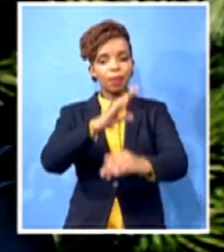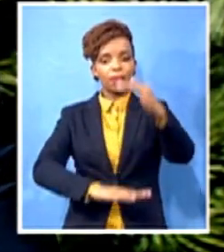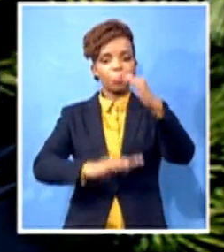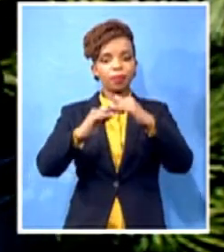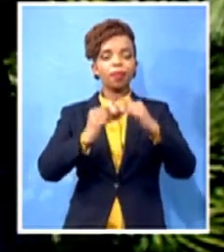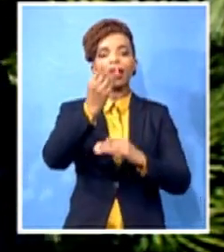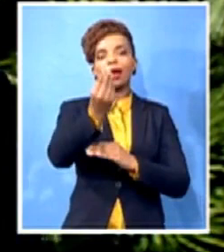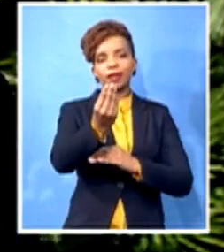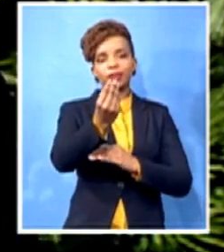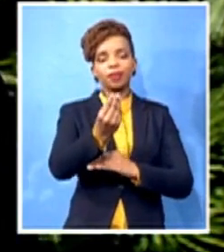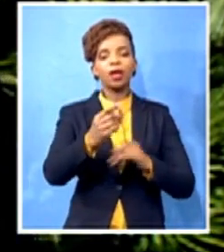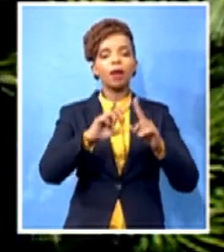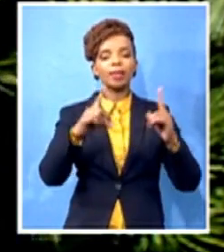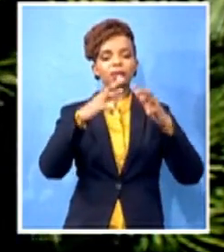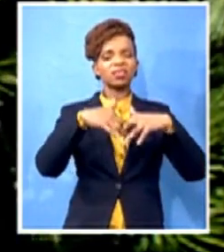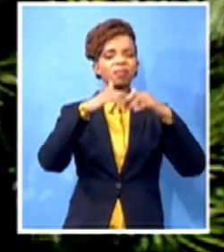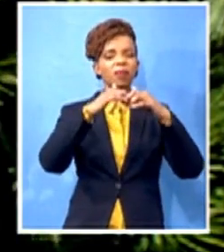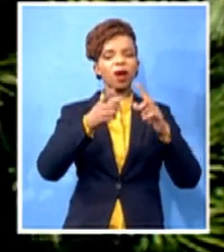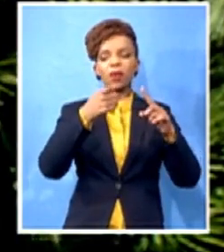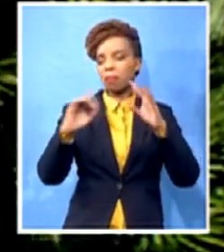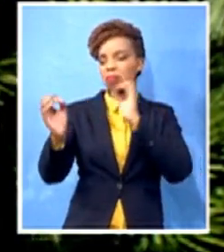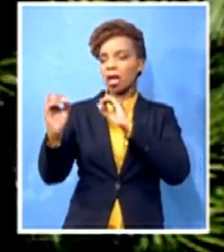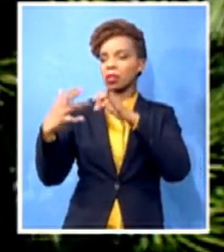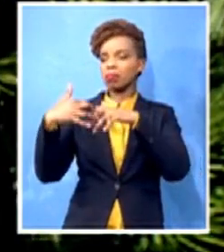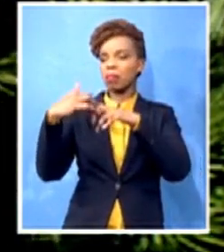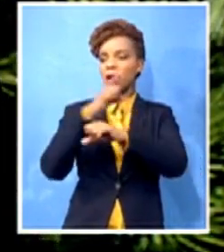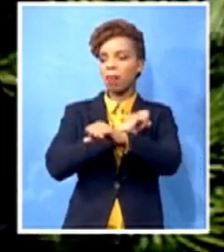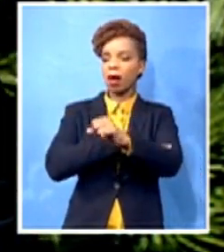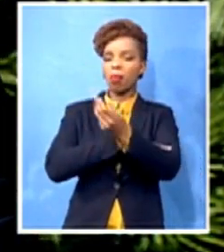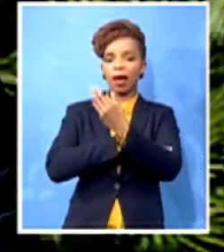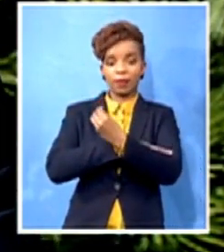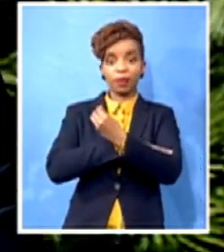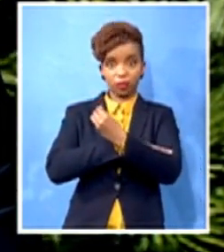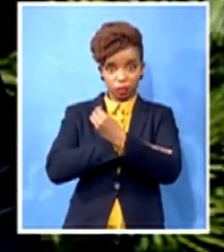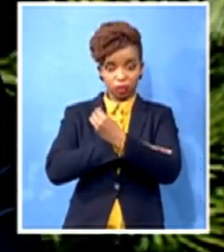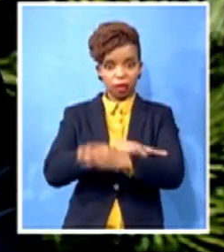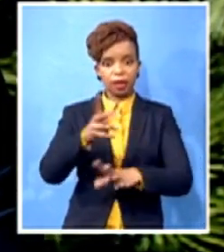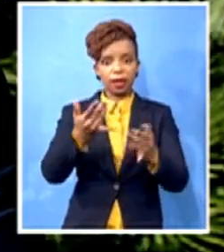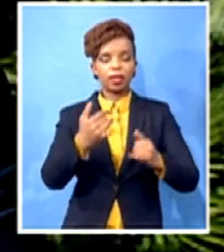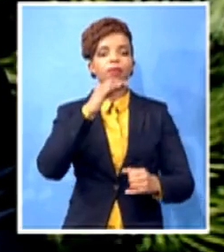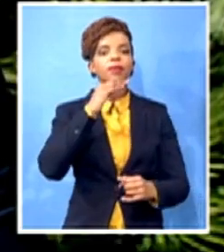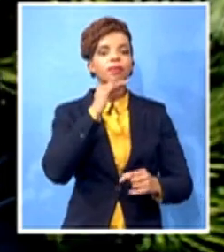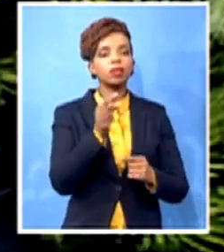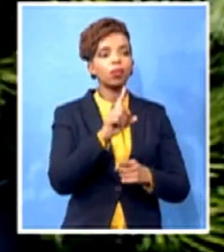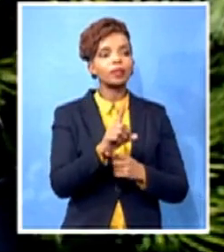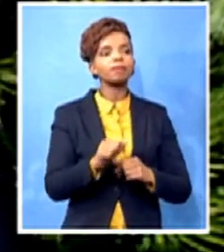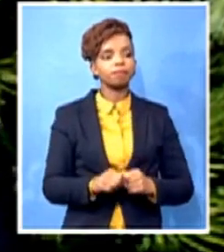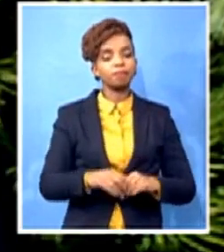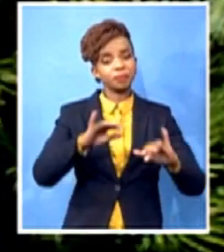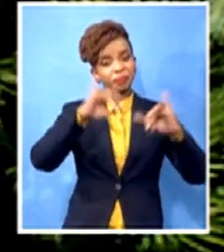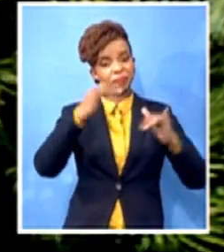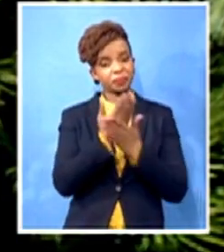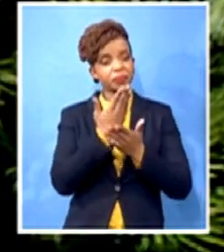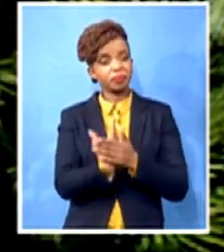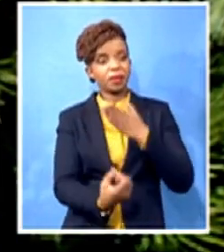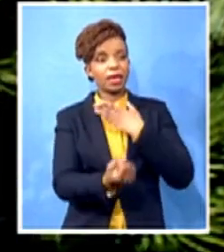It realizes once it goes into that coalition government, the worst that would happen is that the DA will do